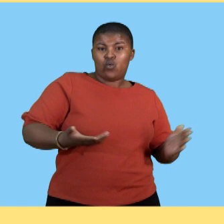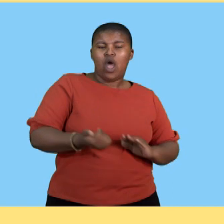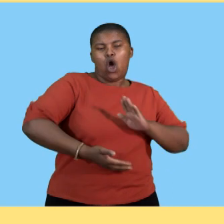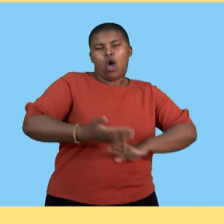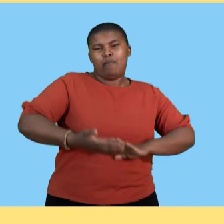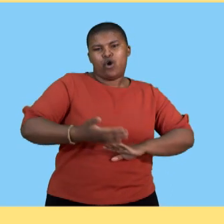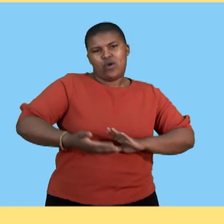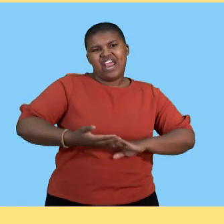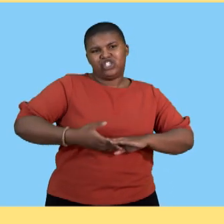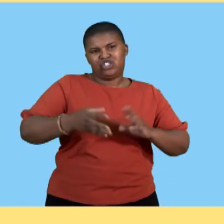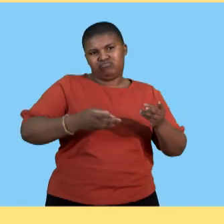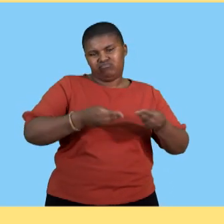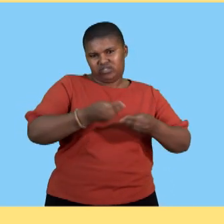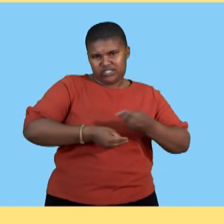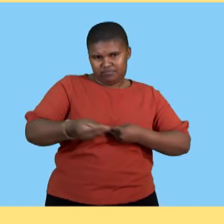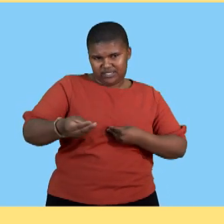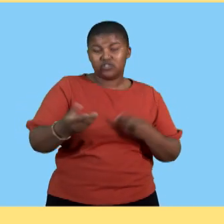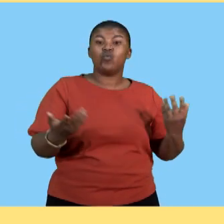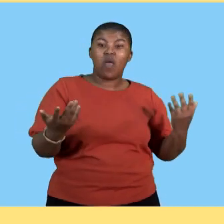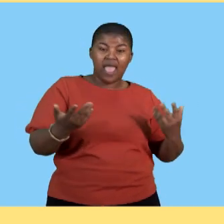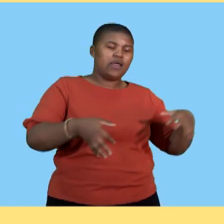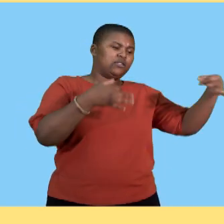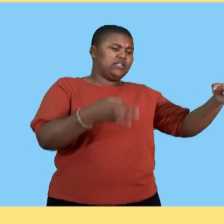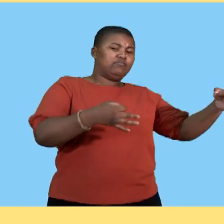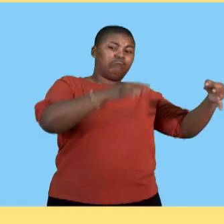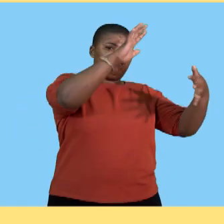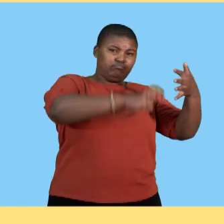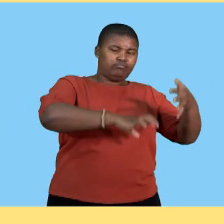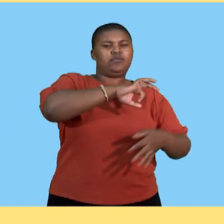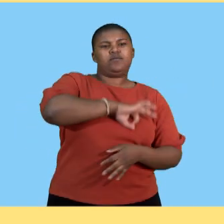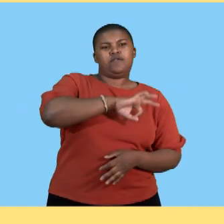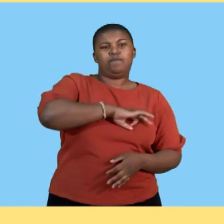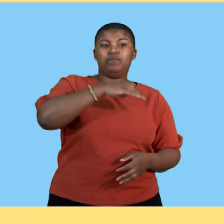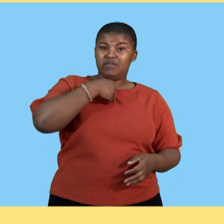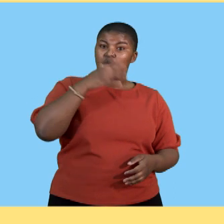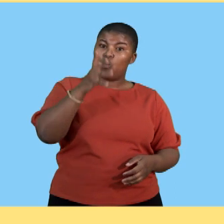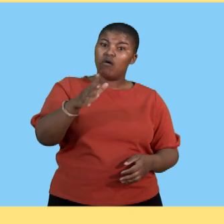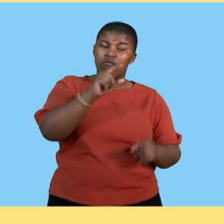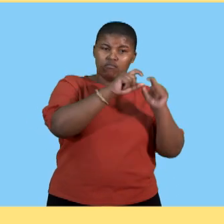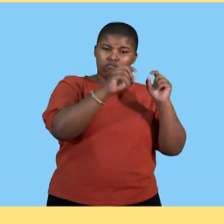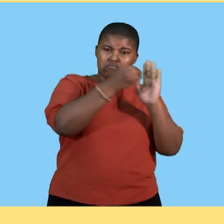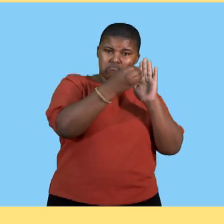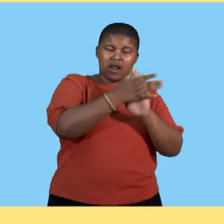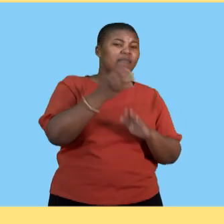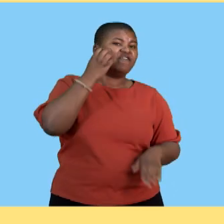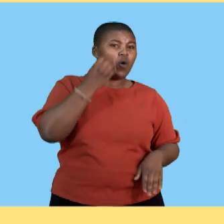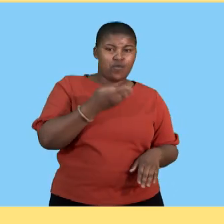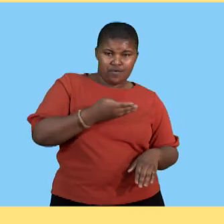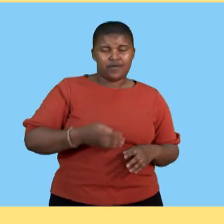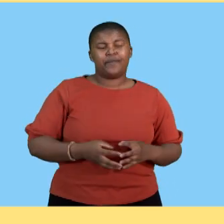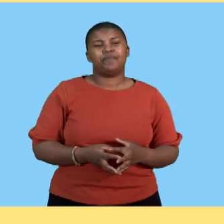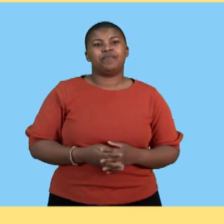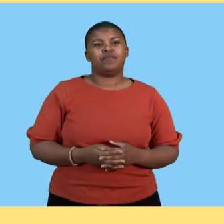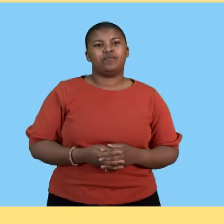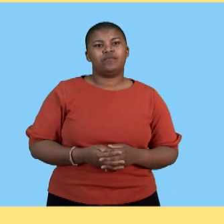in our statement of comprehensive income. So I'll come here, then I will say telephone.